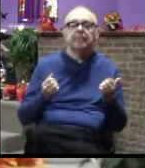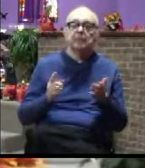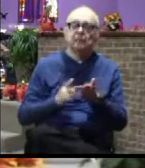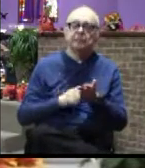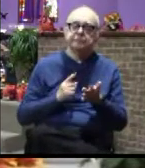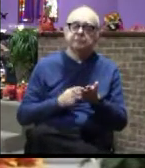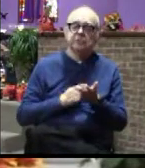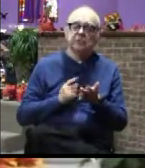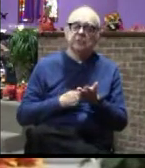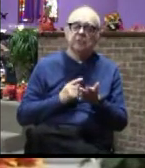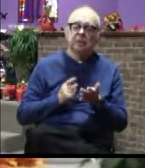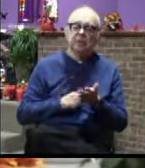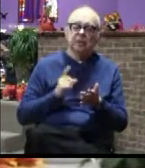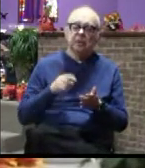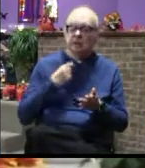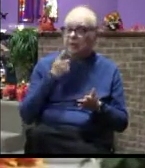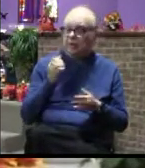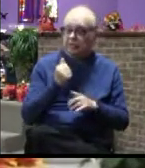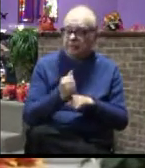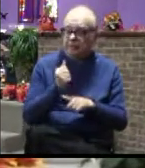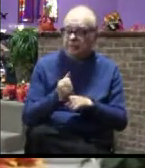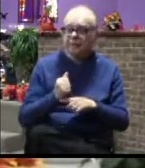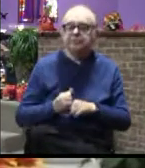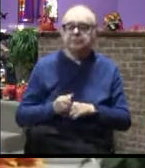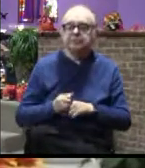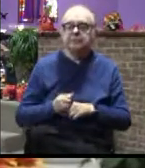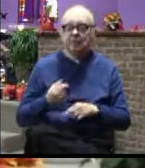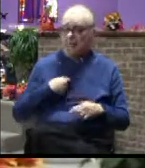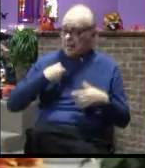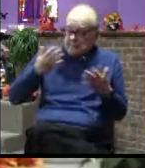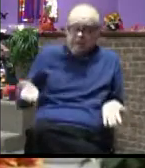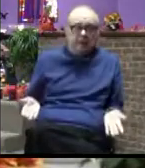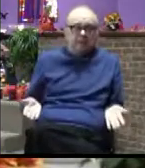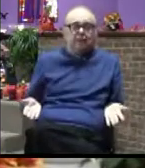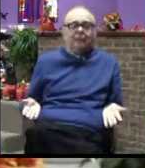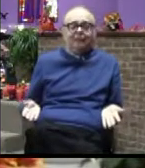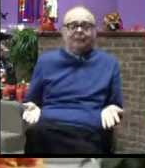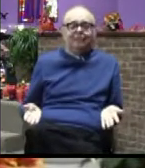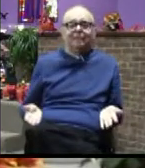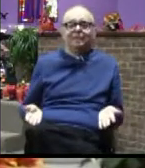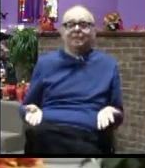Every once in while, you need to notify yourself. I'm here.